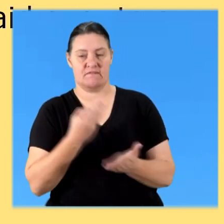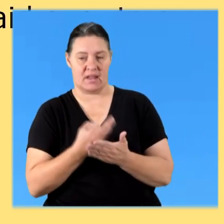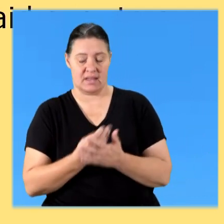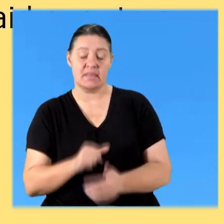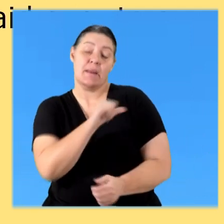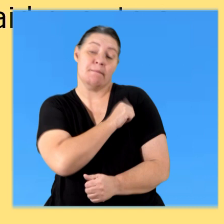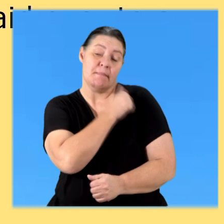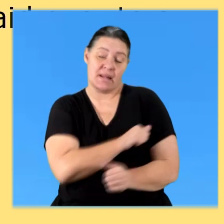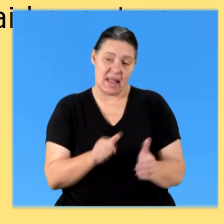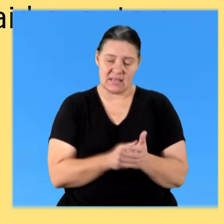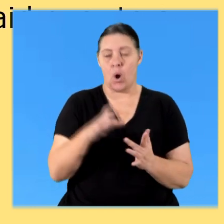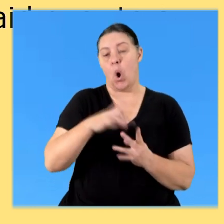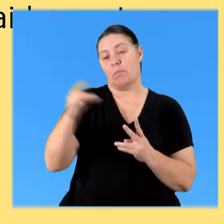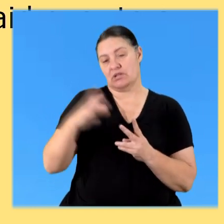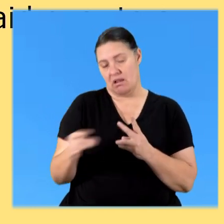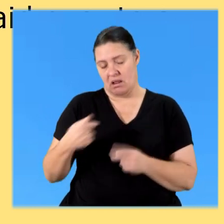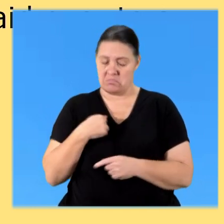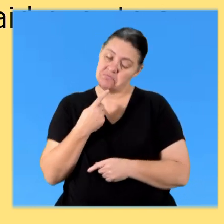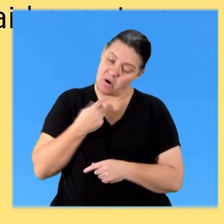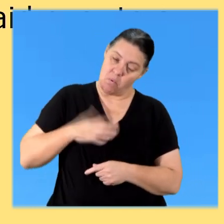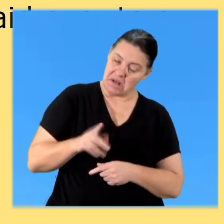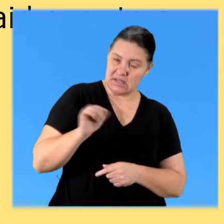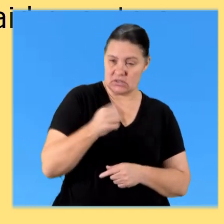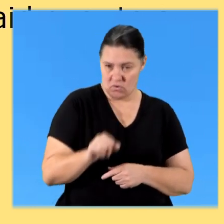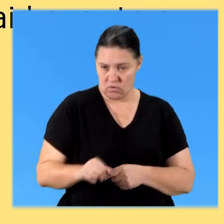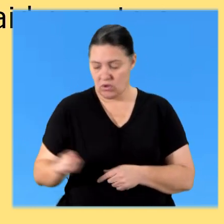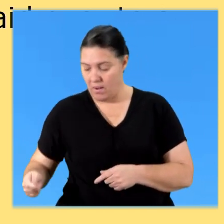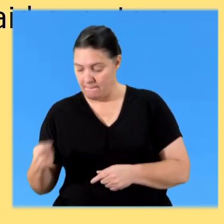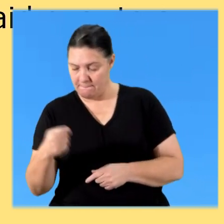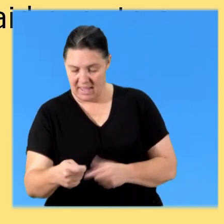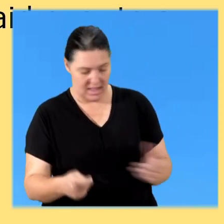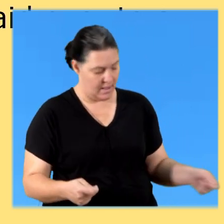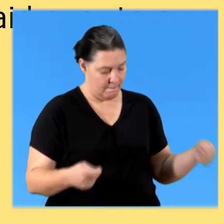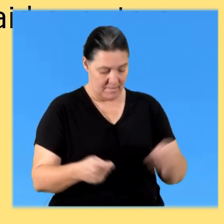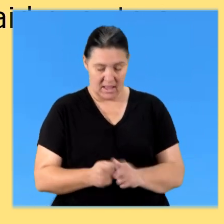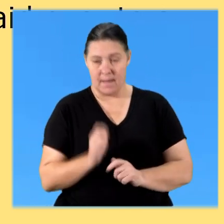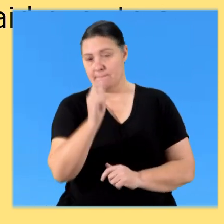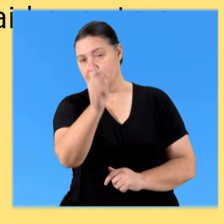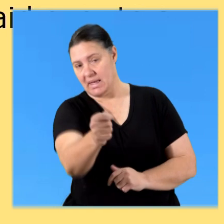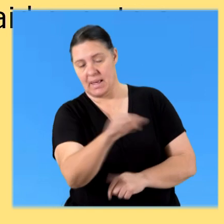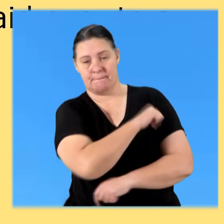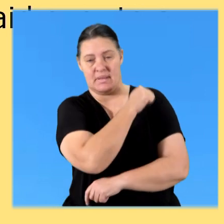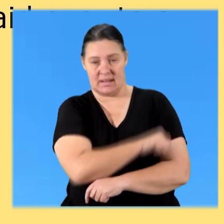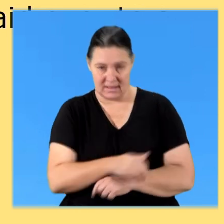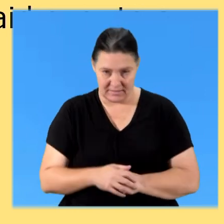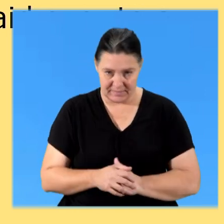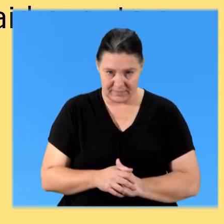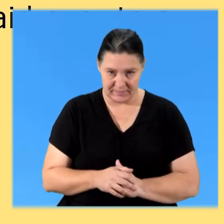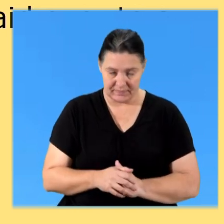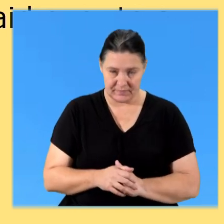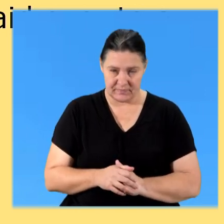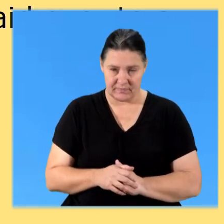medical aid, which is also an optional contribution that is paid over to a medical aid